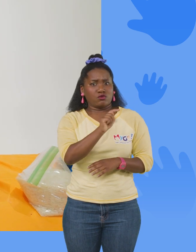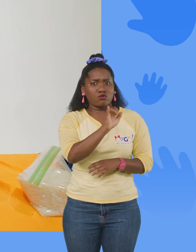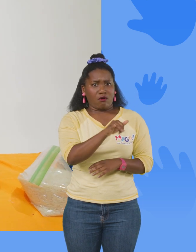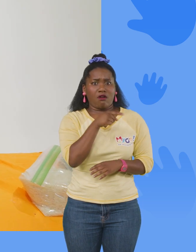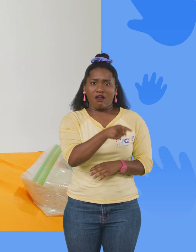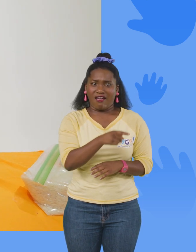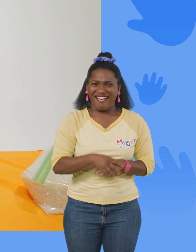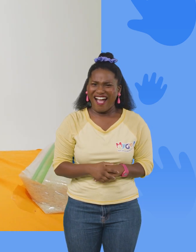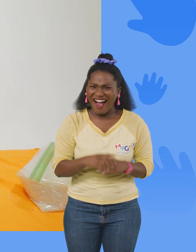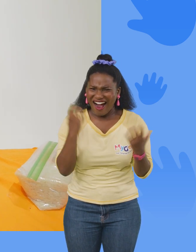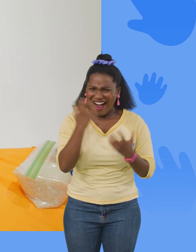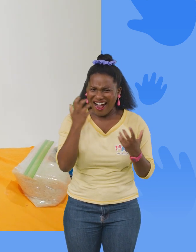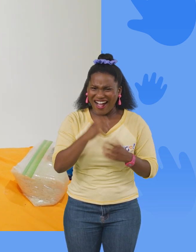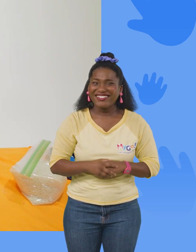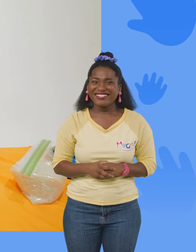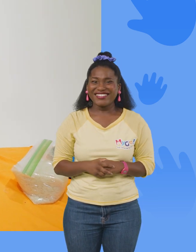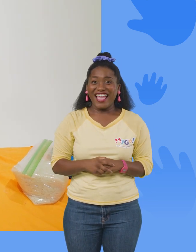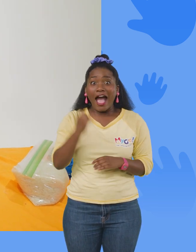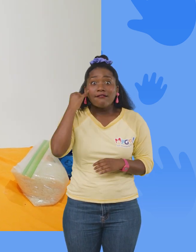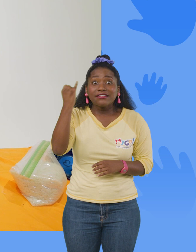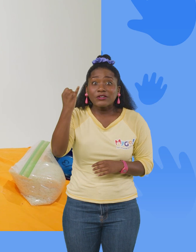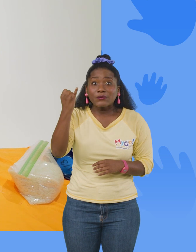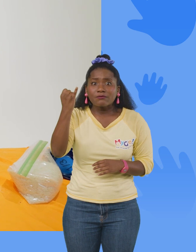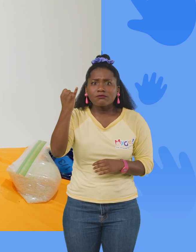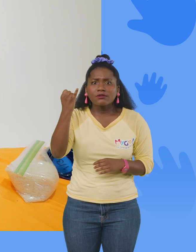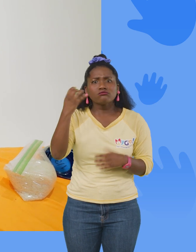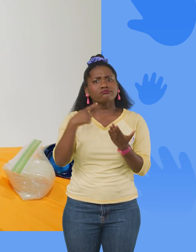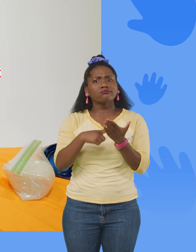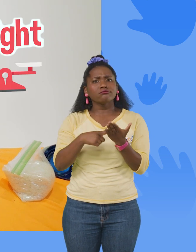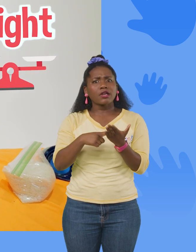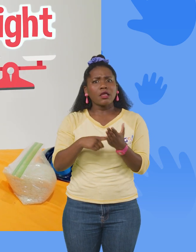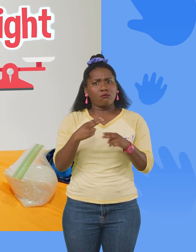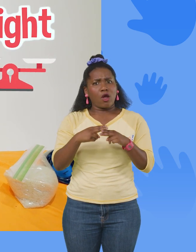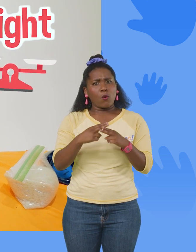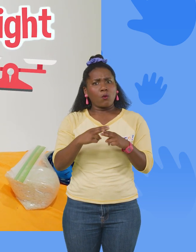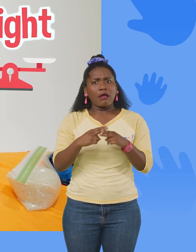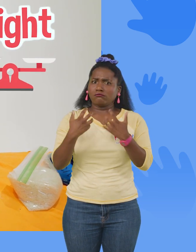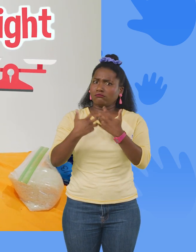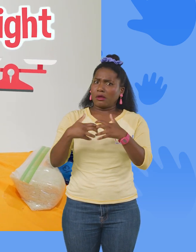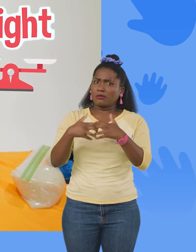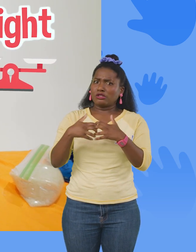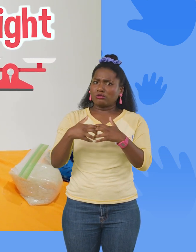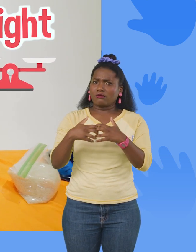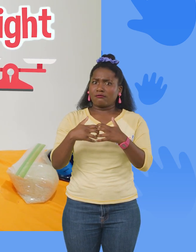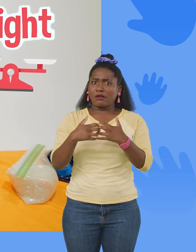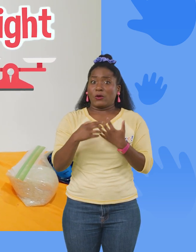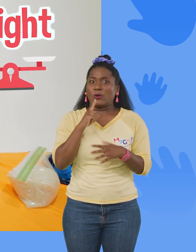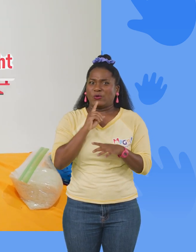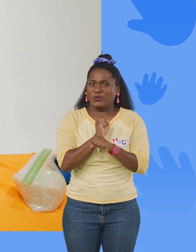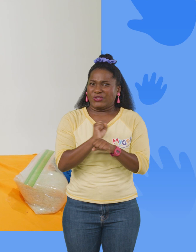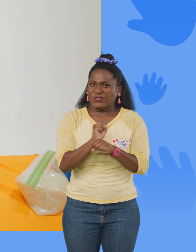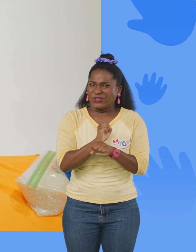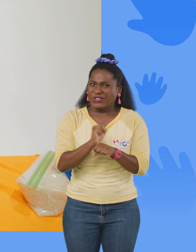Whoa, hey, I have an idea. Since we're talking about weight and machines are really, really,